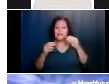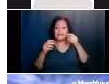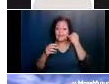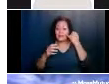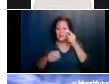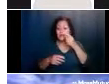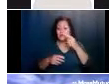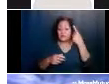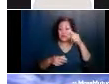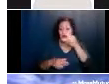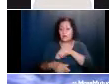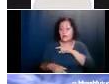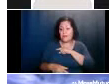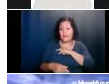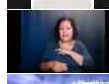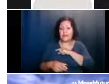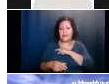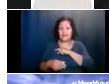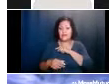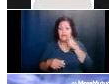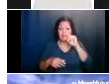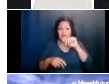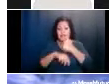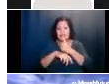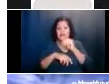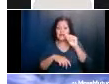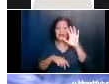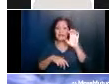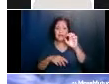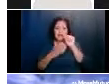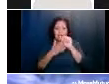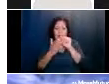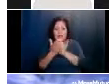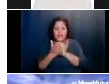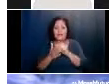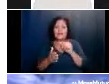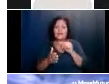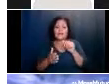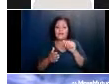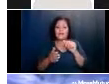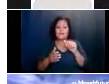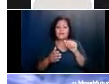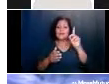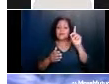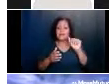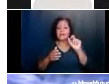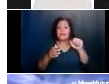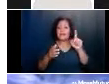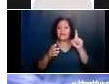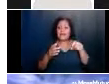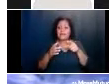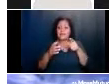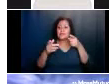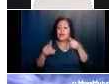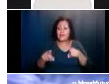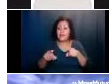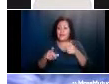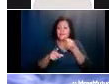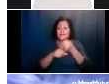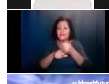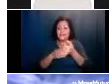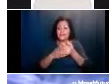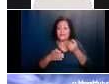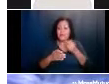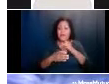the disability or blindness onset had to be prior to the age of 26. You can